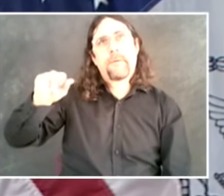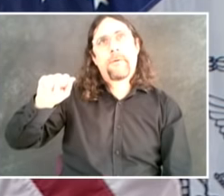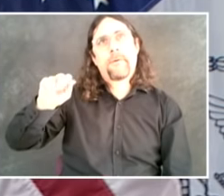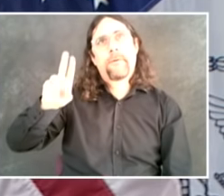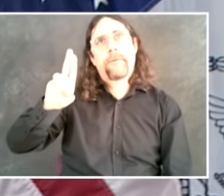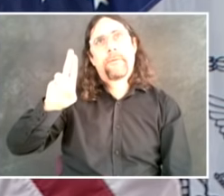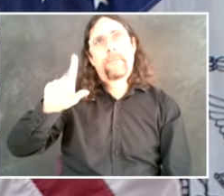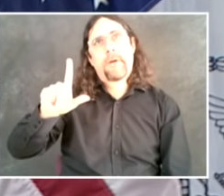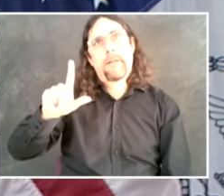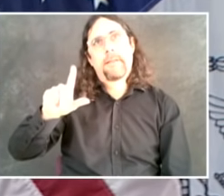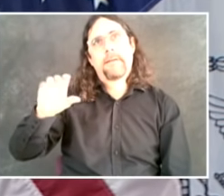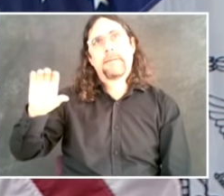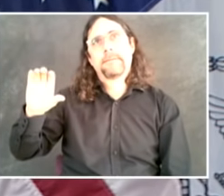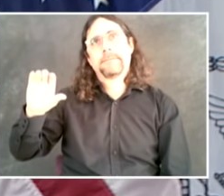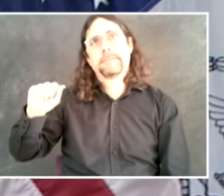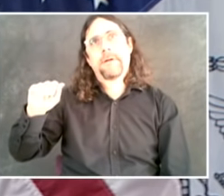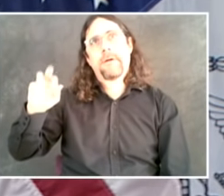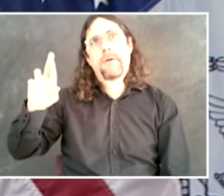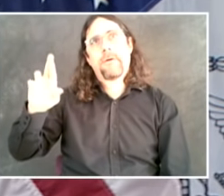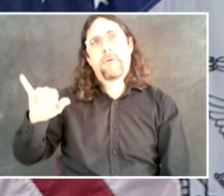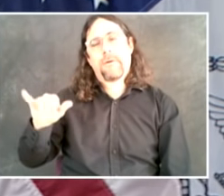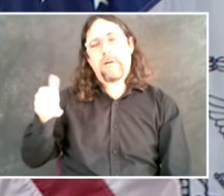coronavirus. And